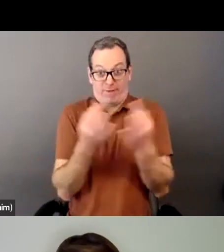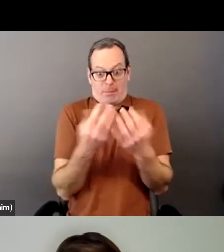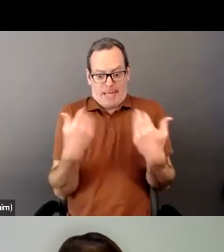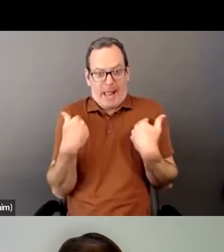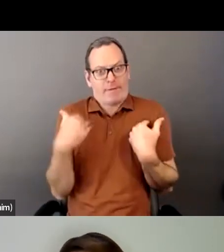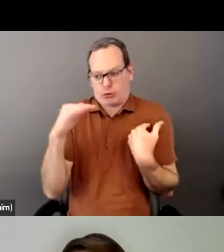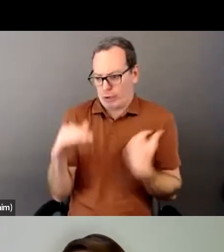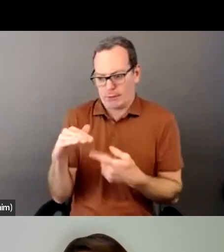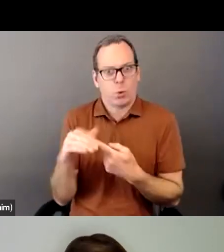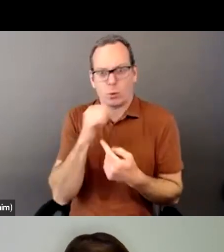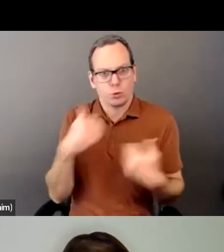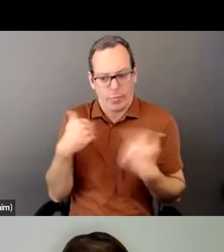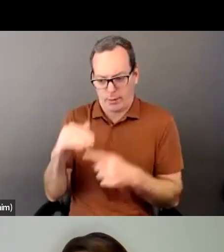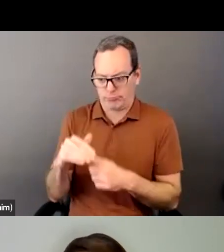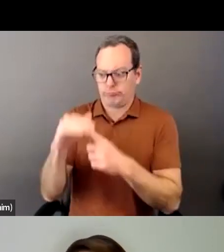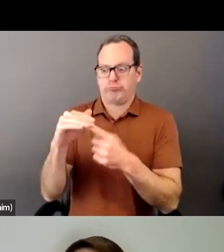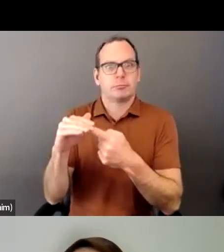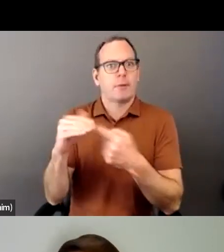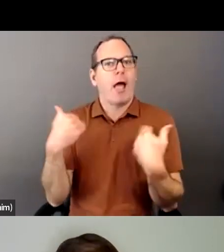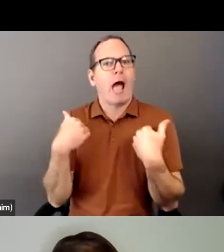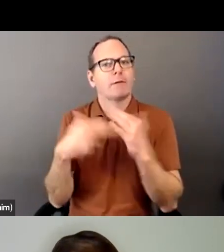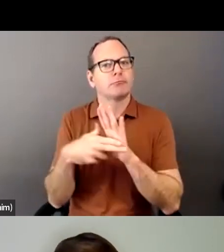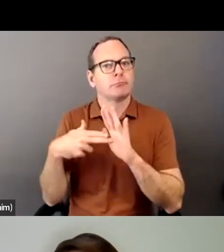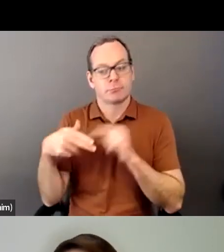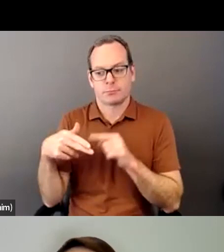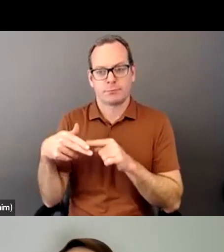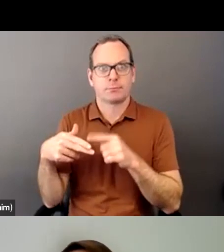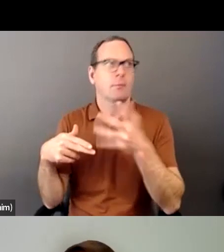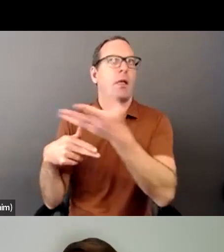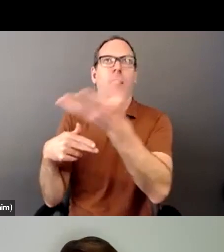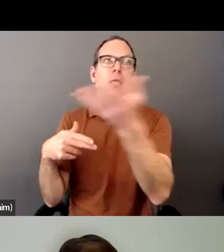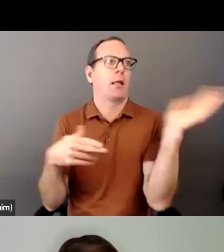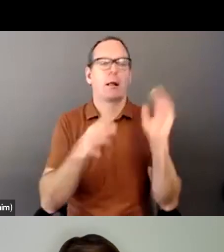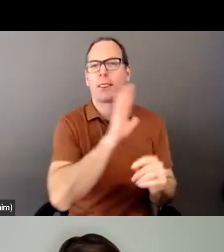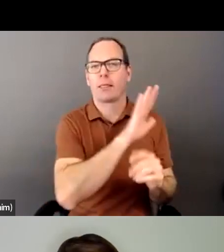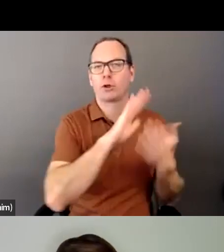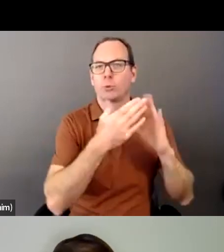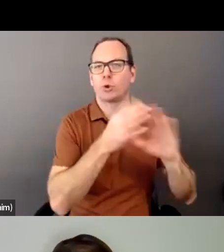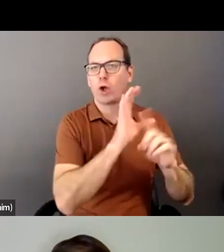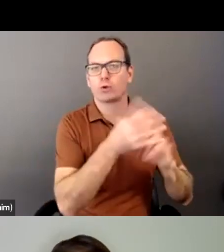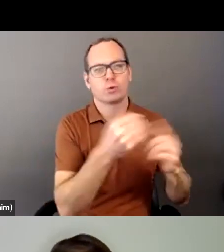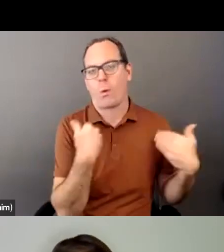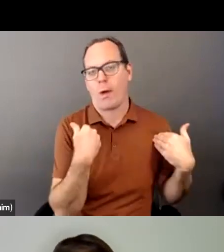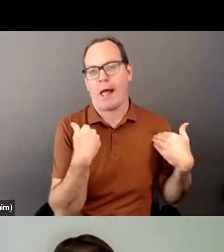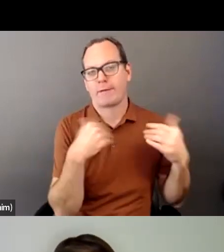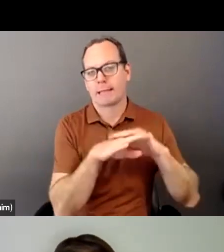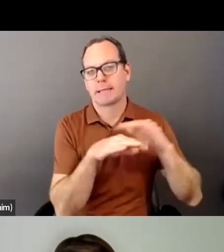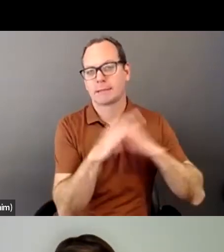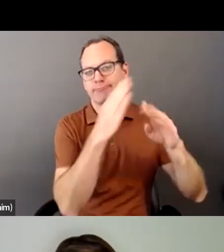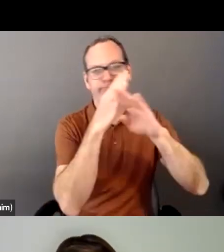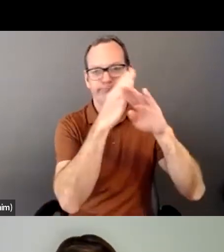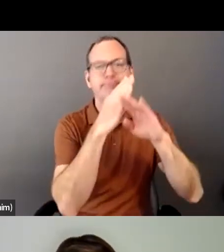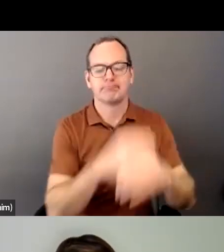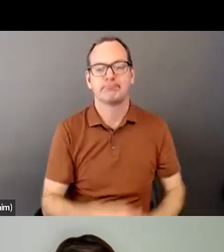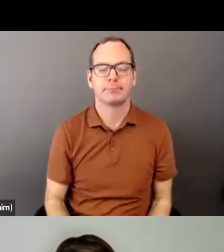to accept it and get the right types of help to be able to access the employment market. Thanks so much for sharing that. I'm actually going to get to family in a